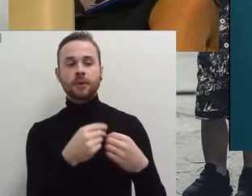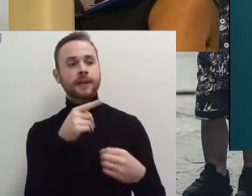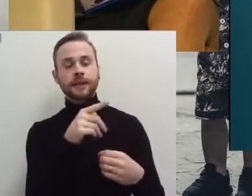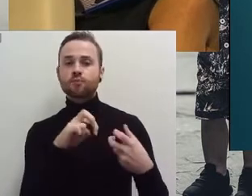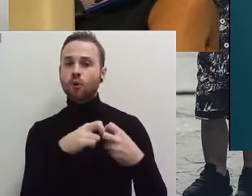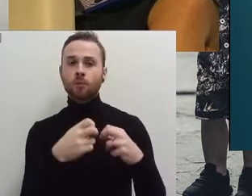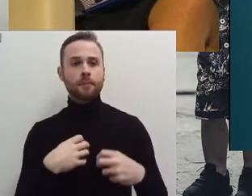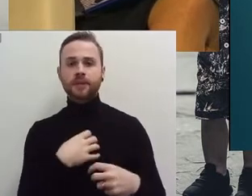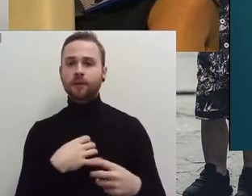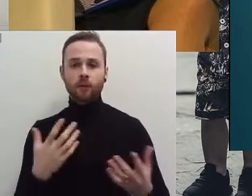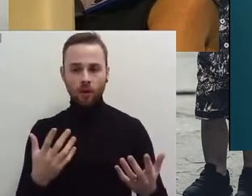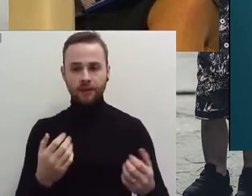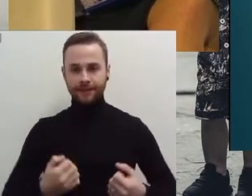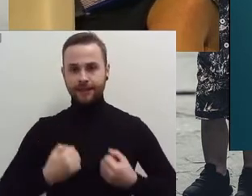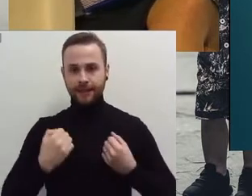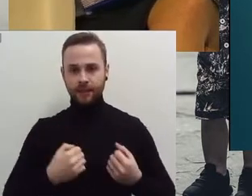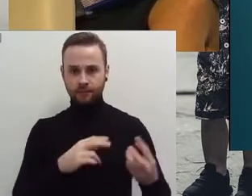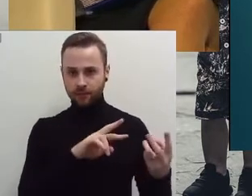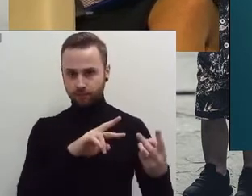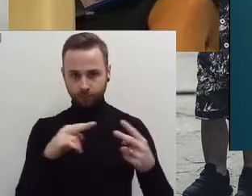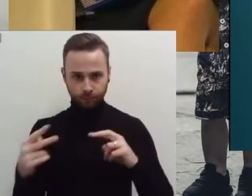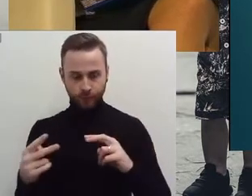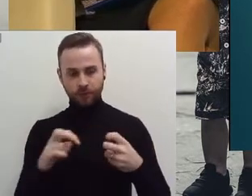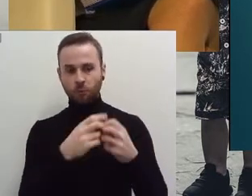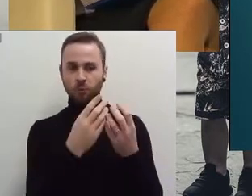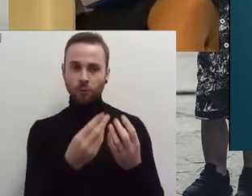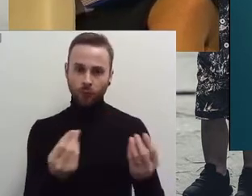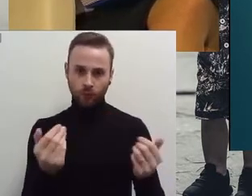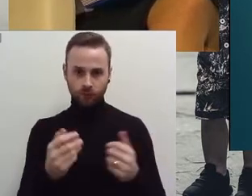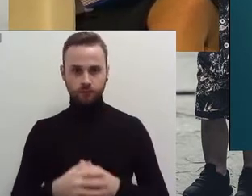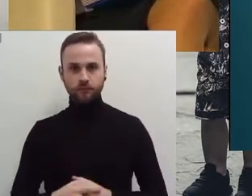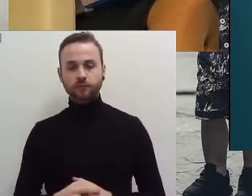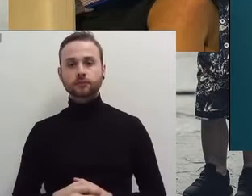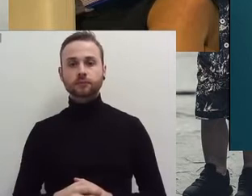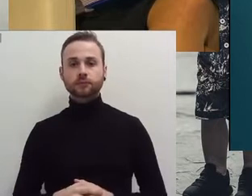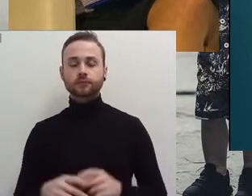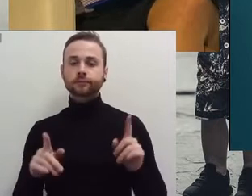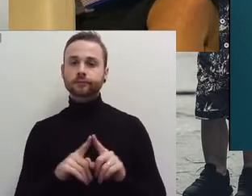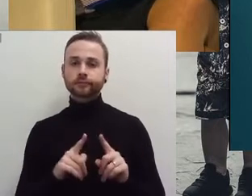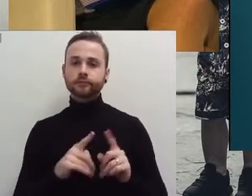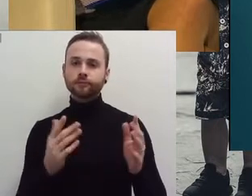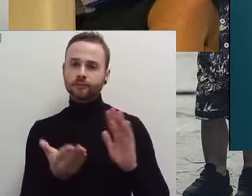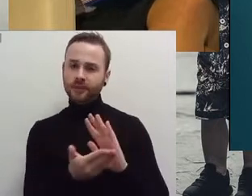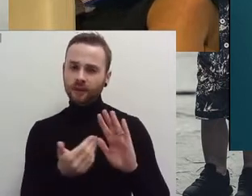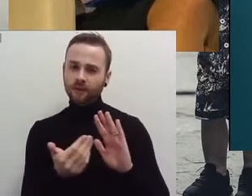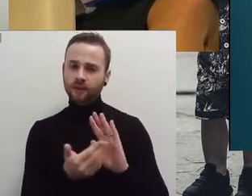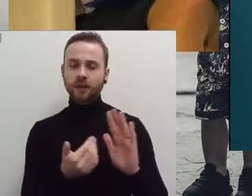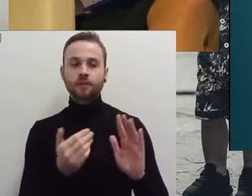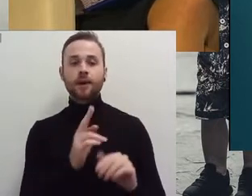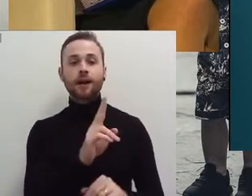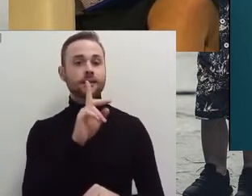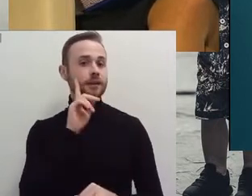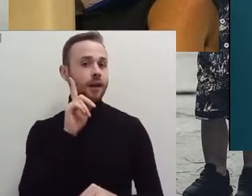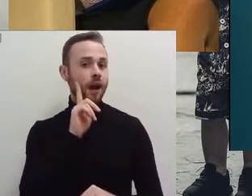traditions to involve families to do the things together. They don't usually do this,